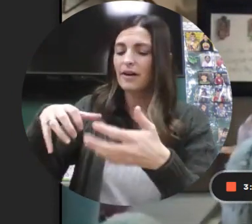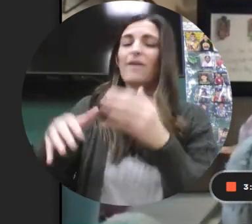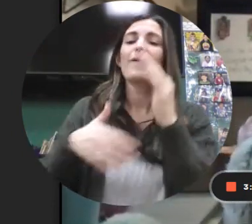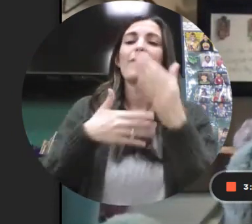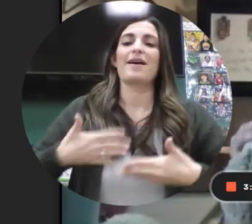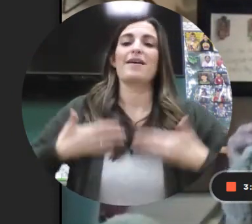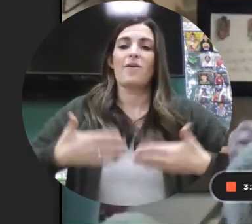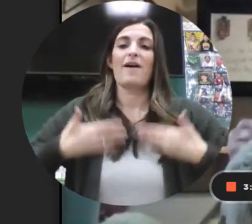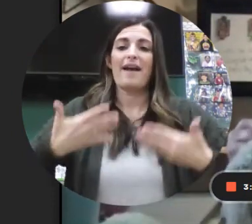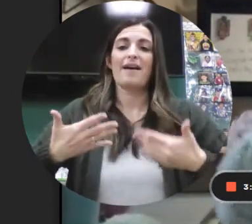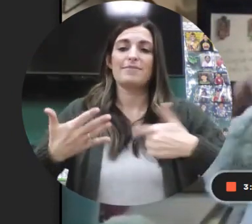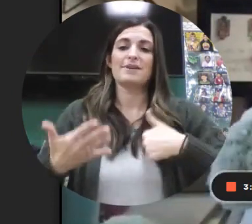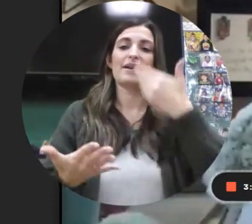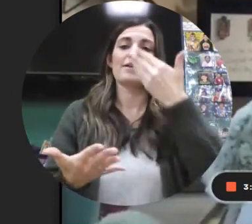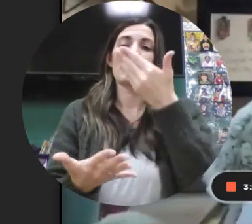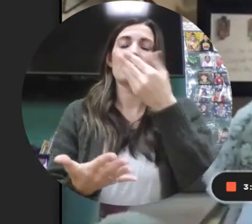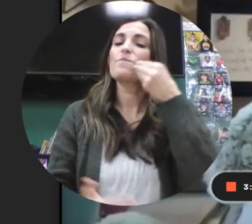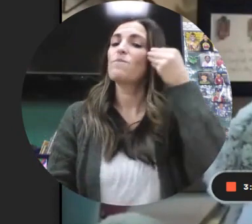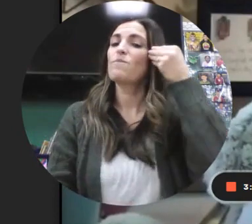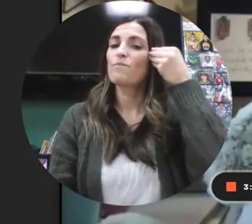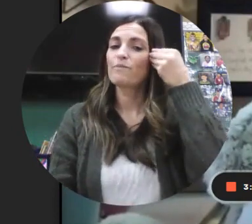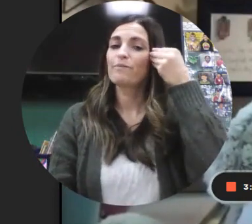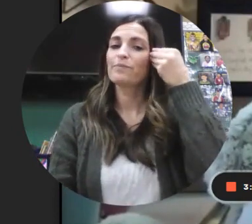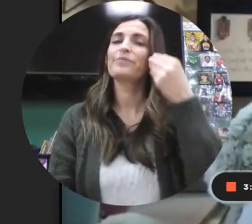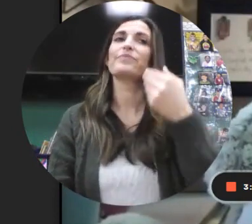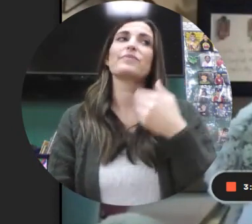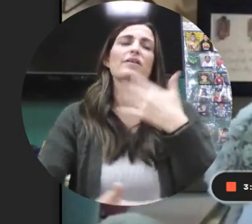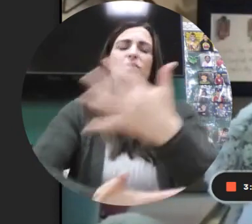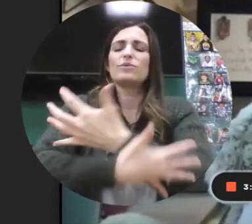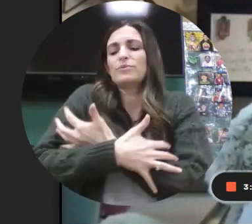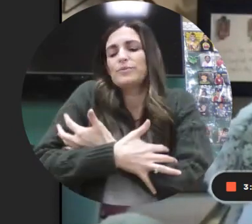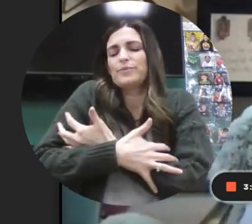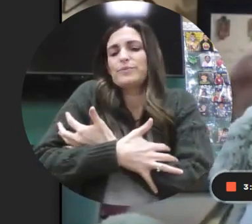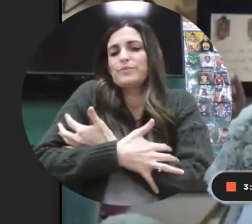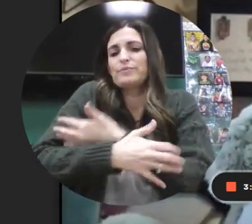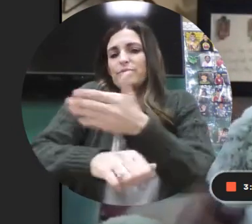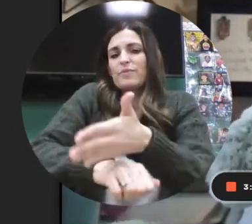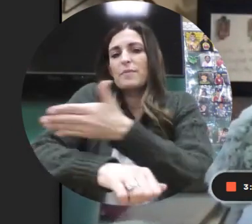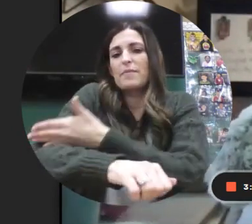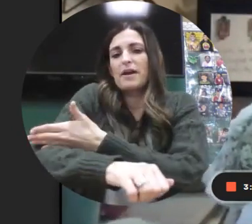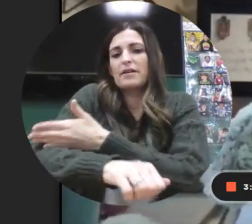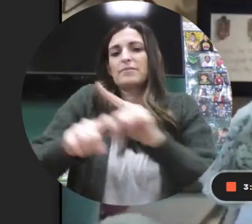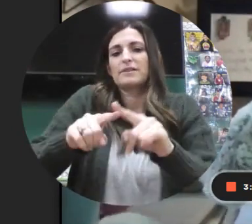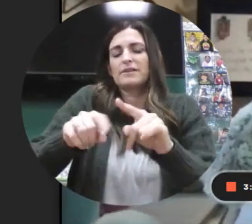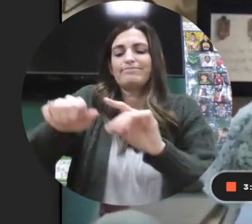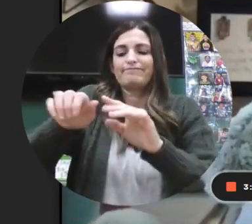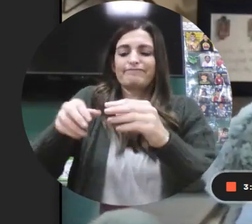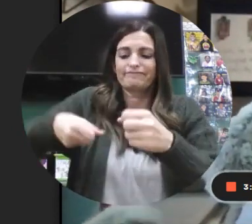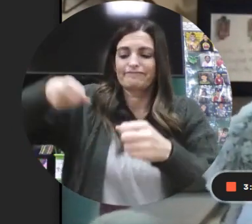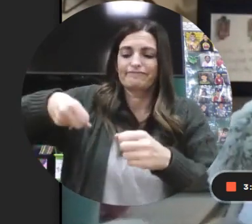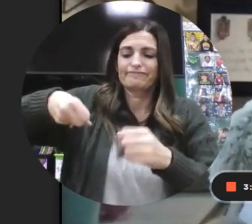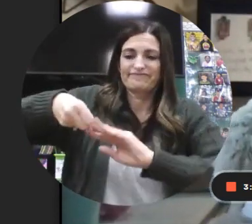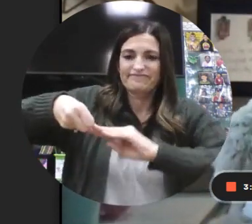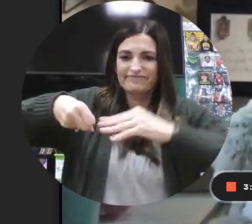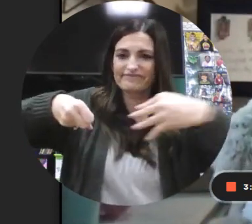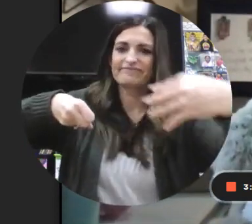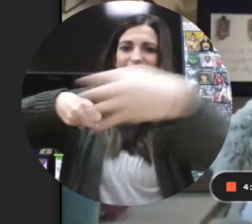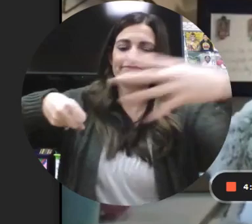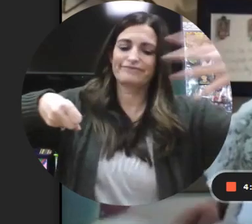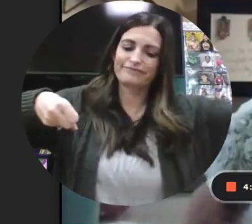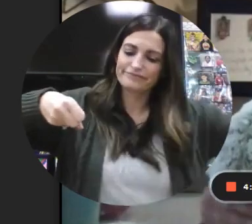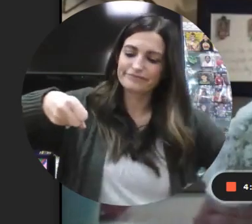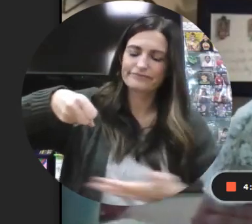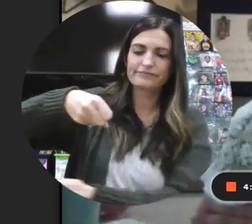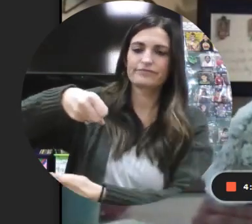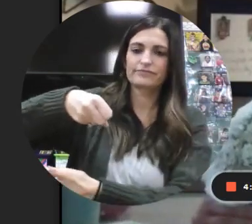I was home. Holding him had made the whole day better, but then I had to put him in the carrier. The shelter's lobby was bright with